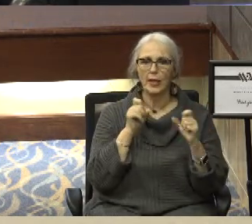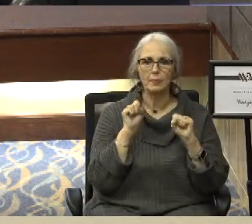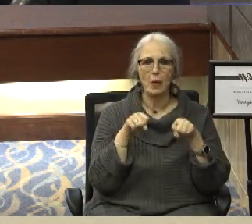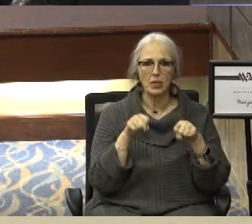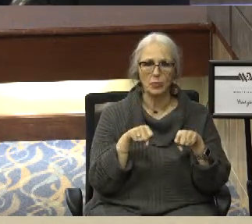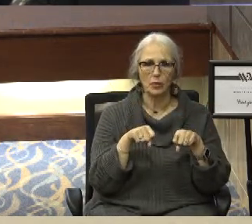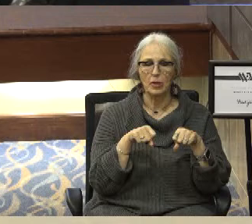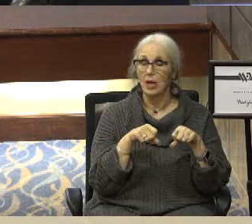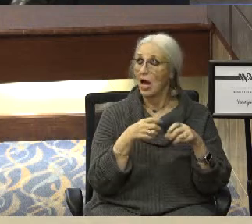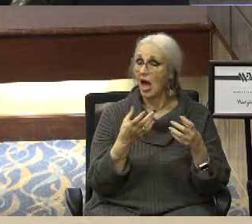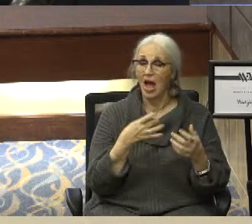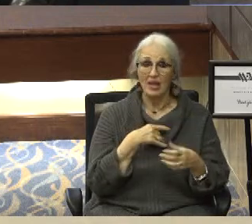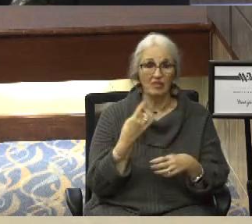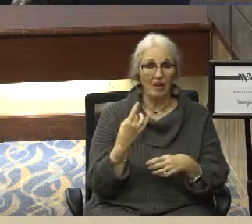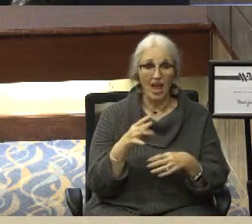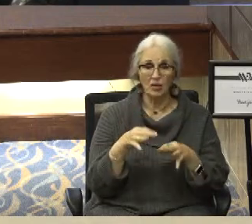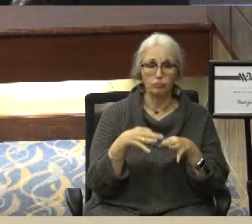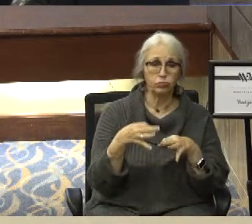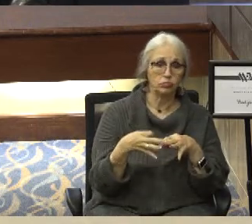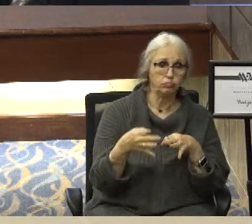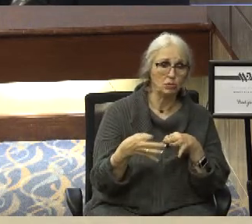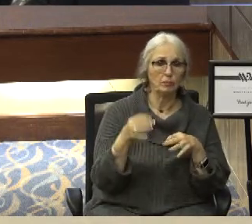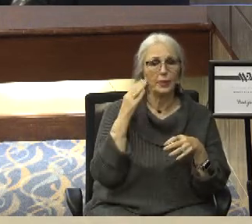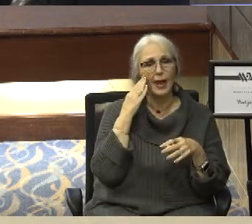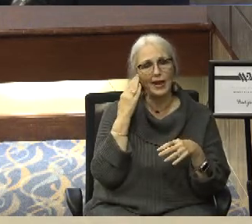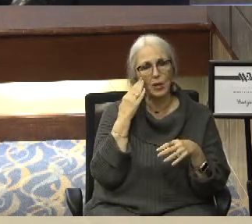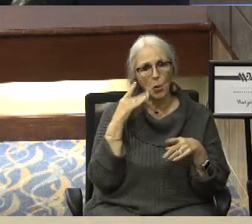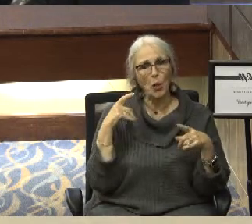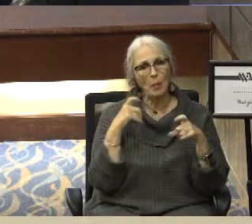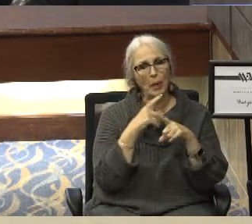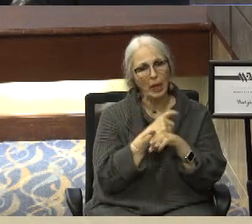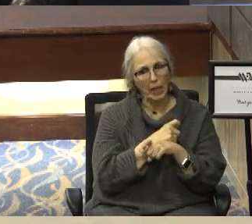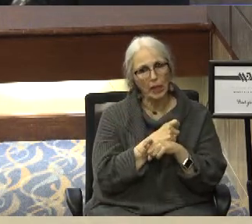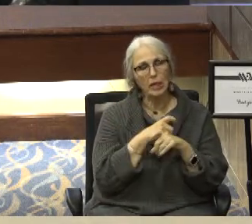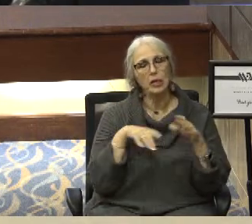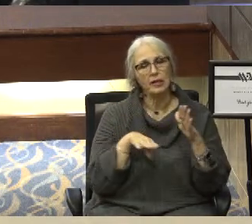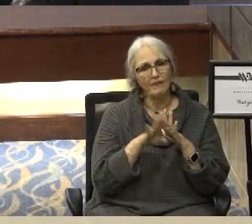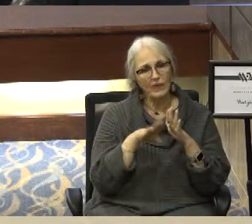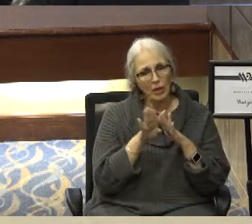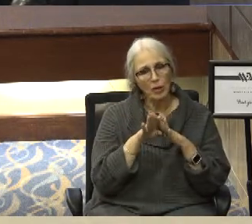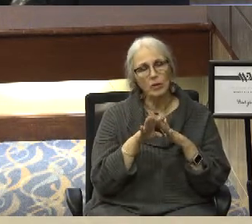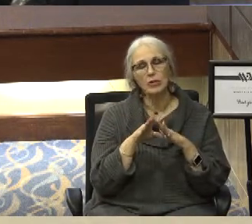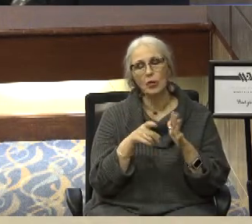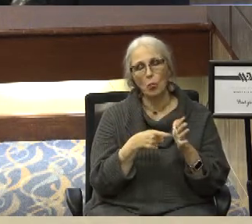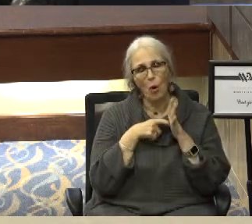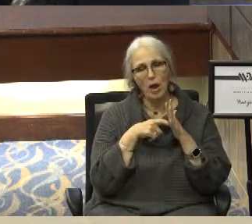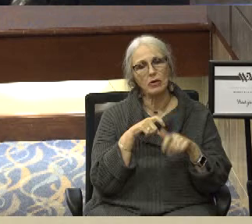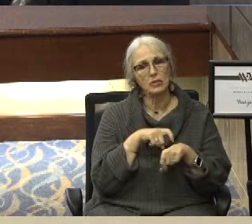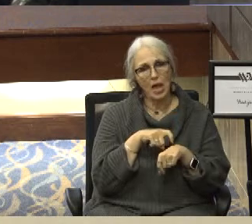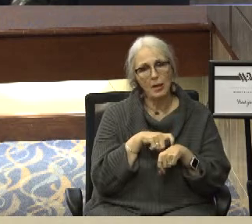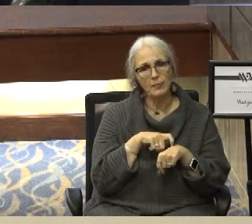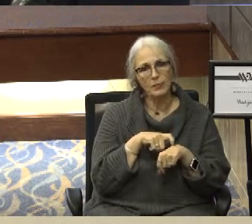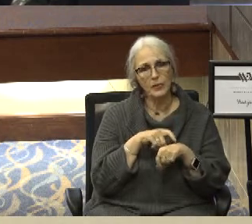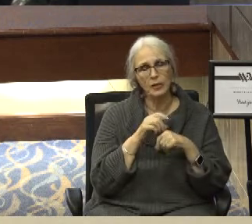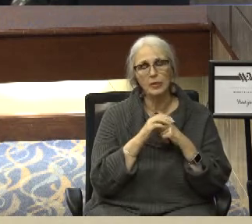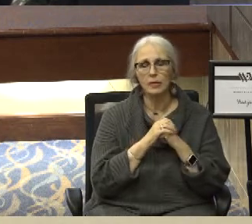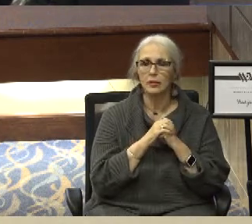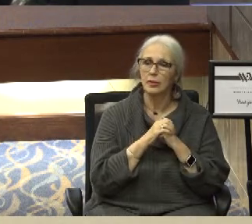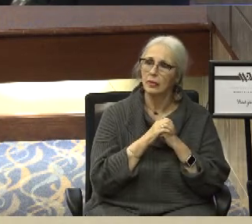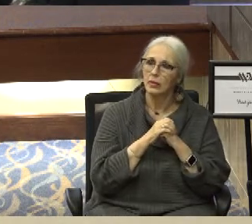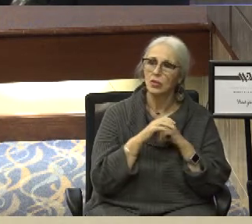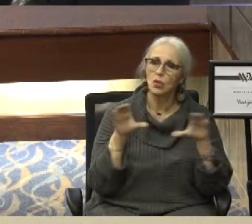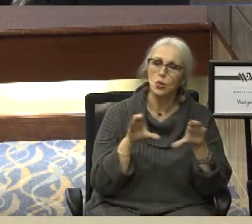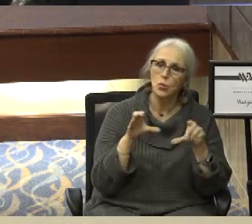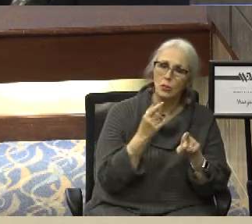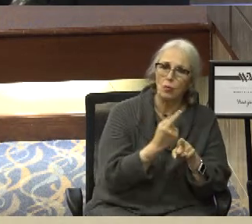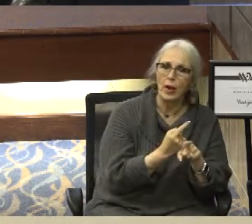even though I don't like the delay, I understand that complicated and generational developments that are done right take time, and that is what